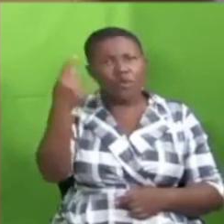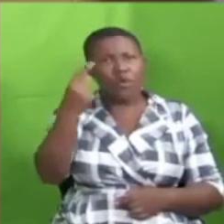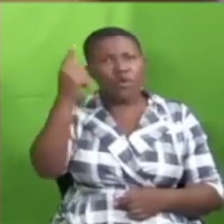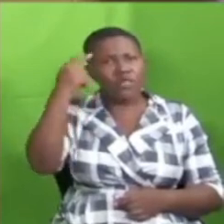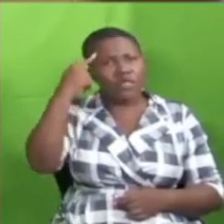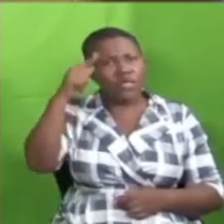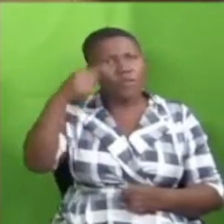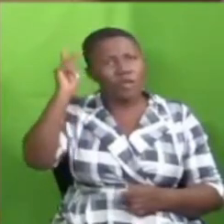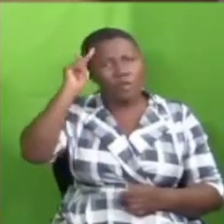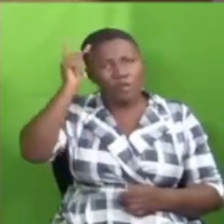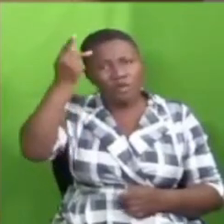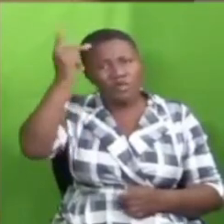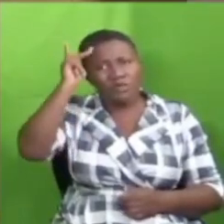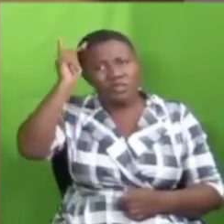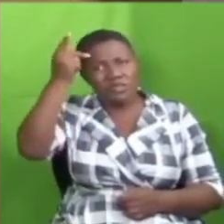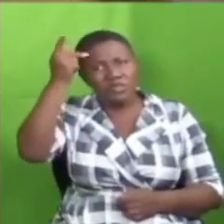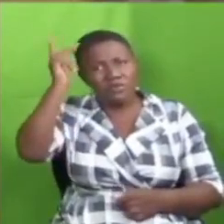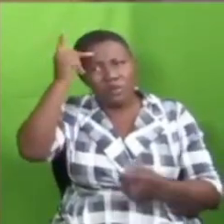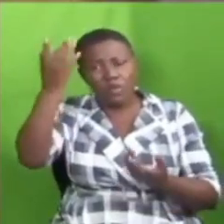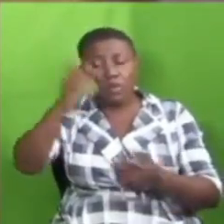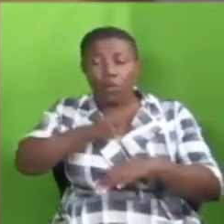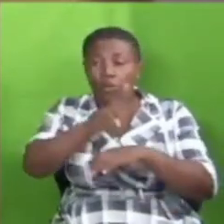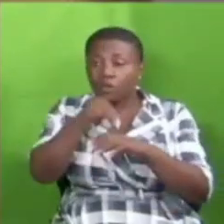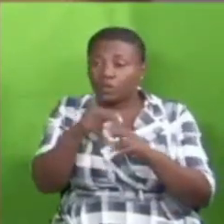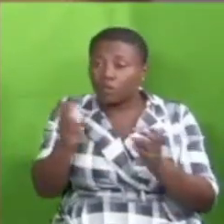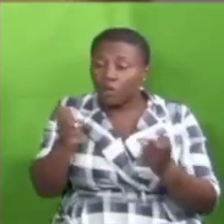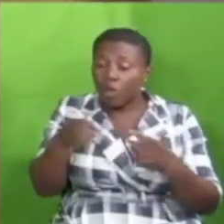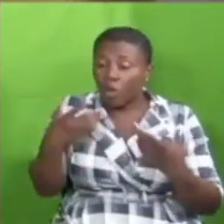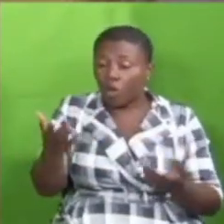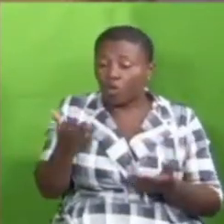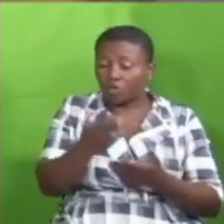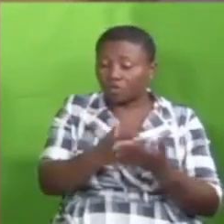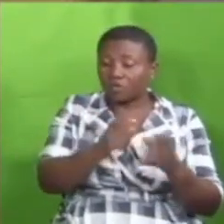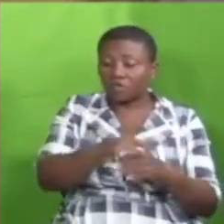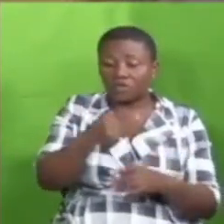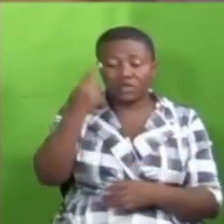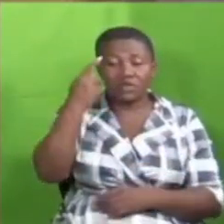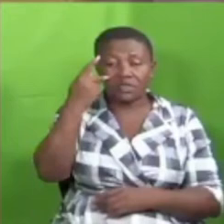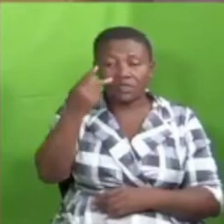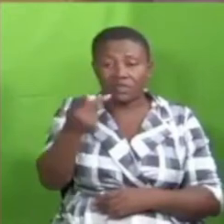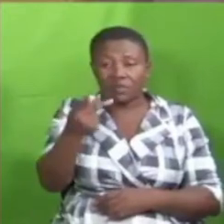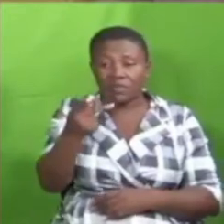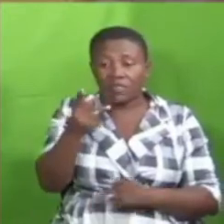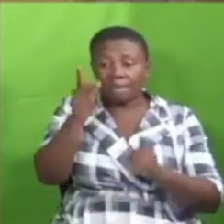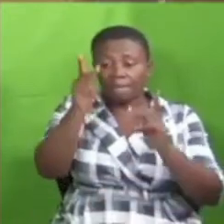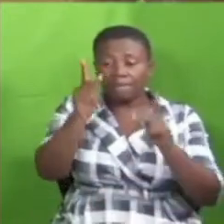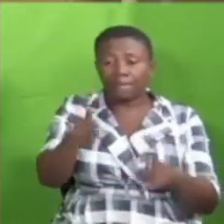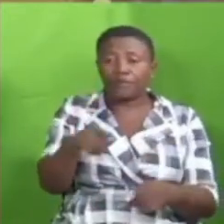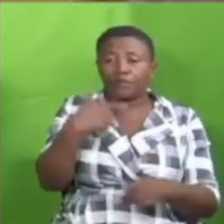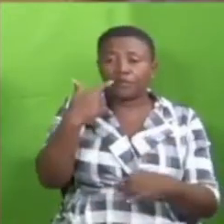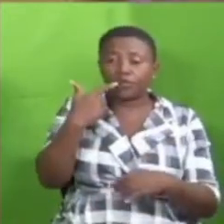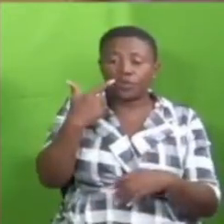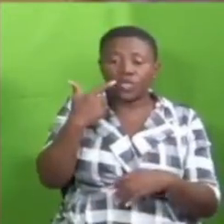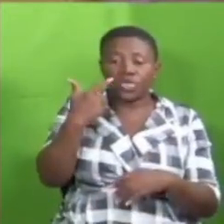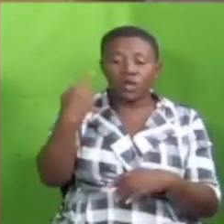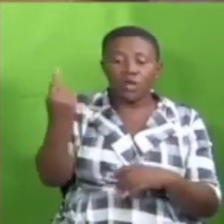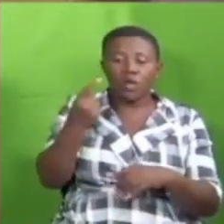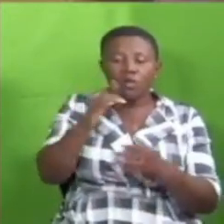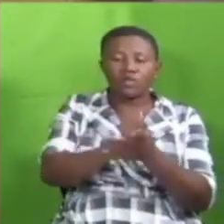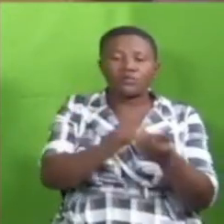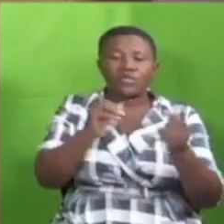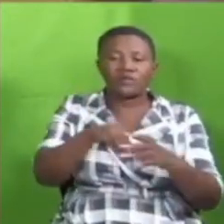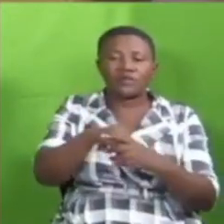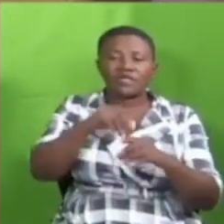politics with national issues? Or they see you as someone who believes in national discourse and national